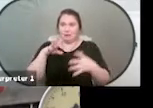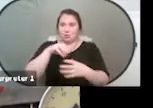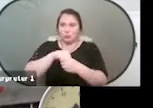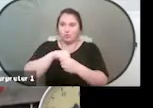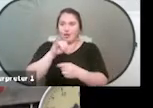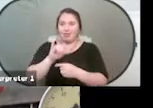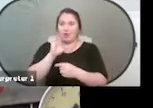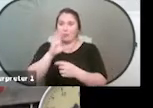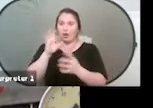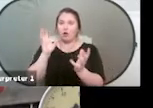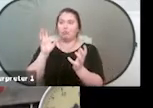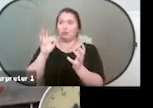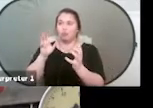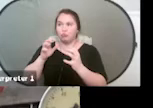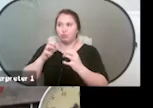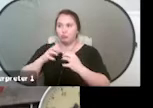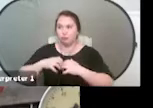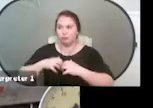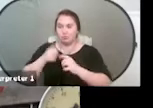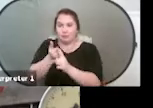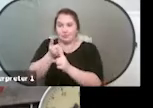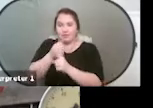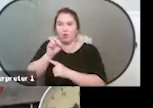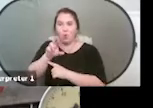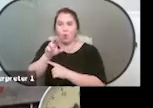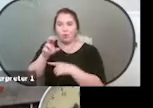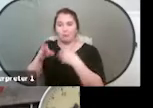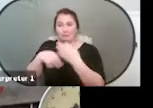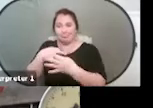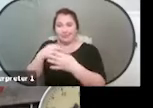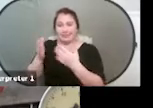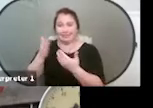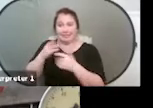or sacrifice easily replaceable parts.